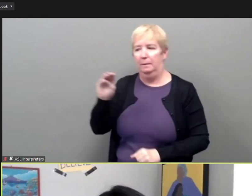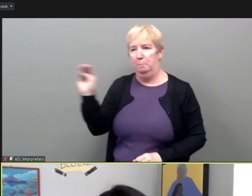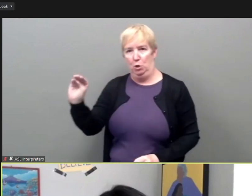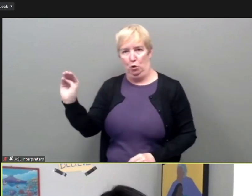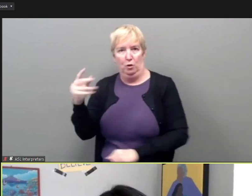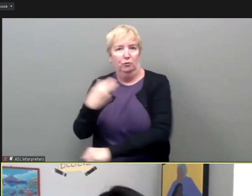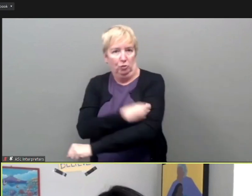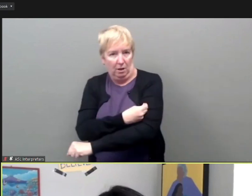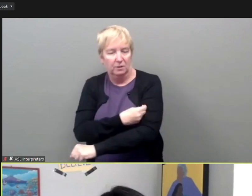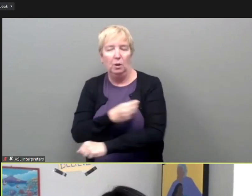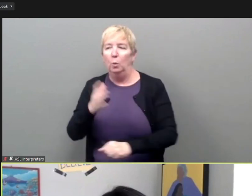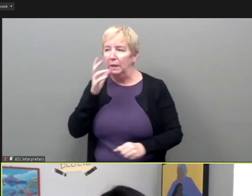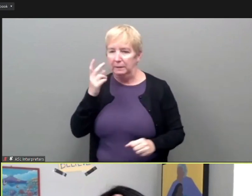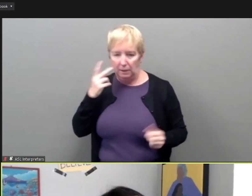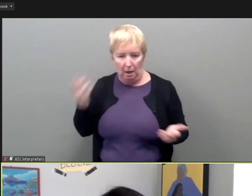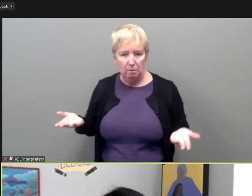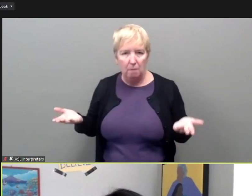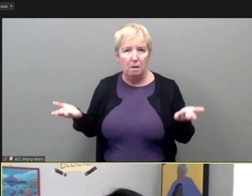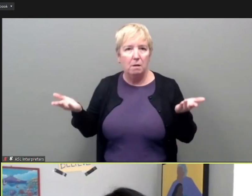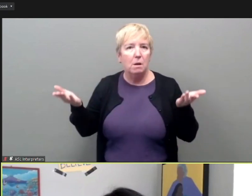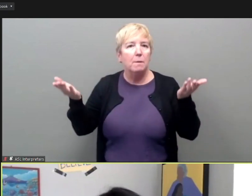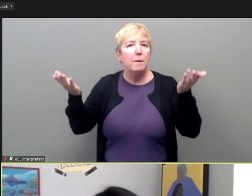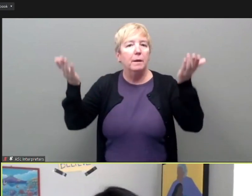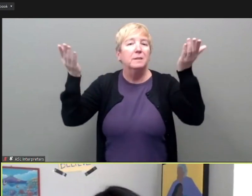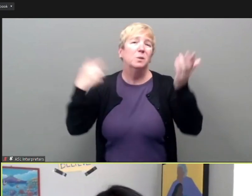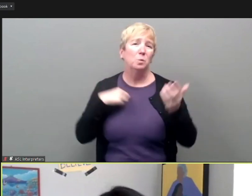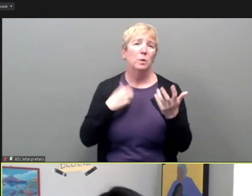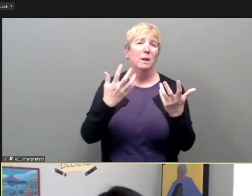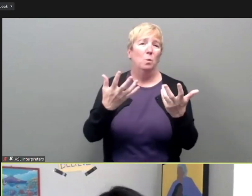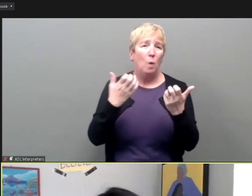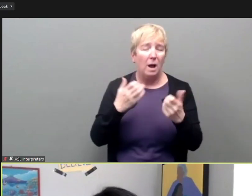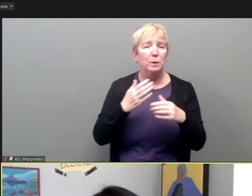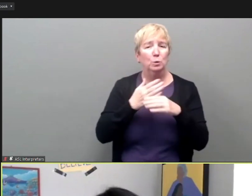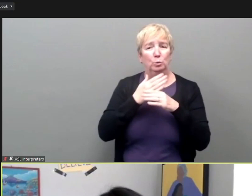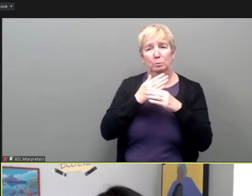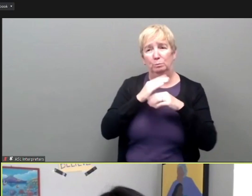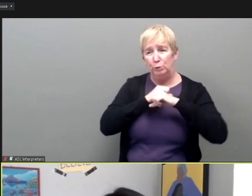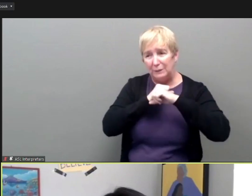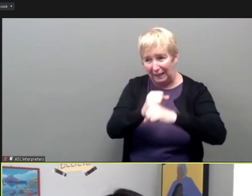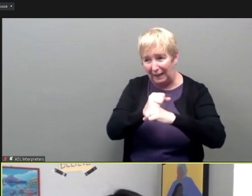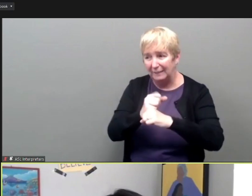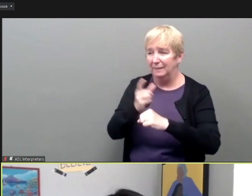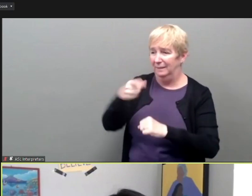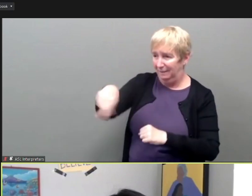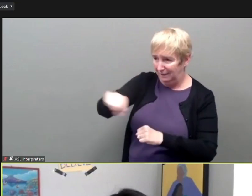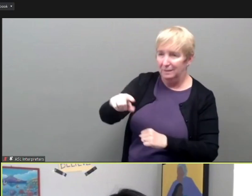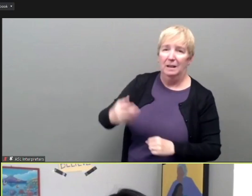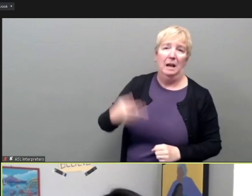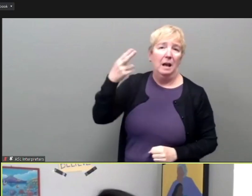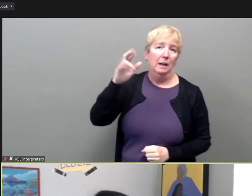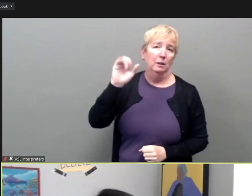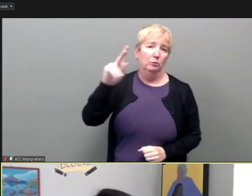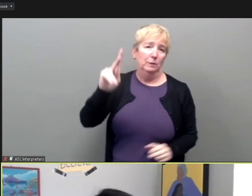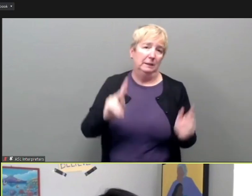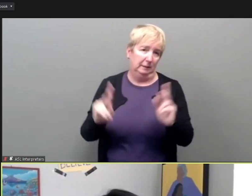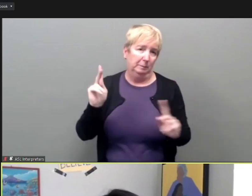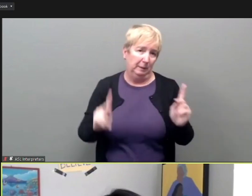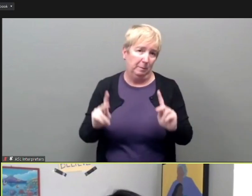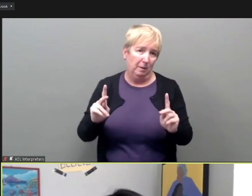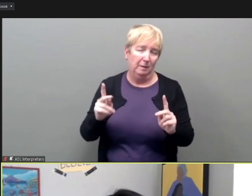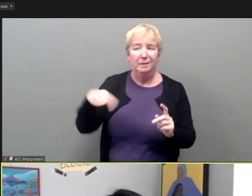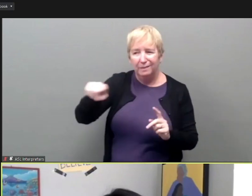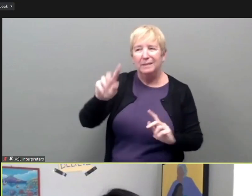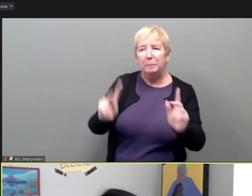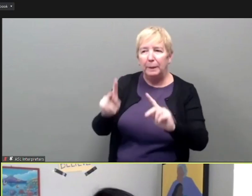another bump in that, because we do really want to protect those who are most at risk of having hospitalizations and